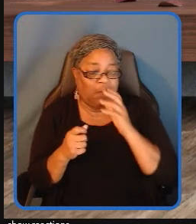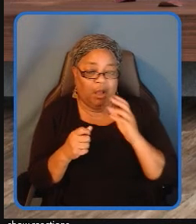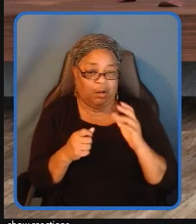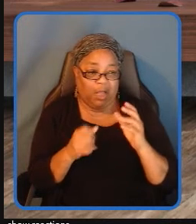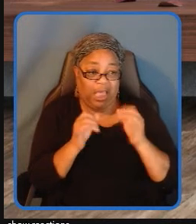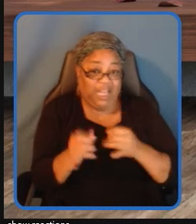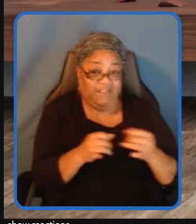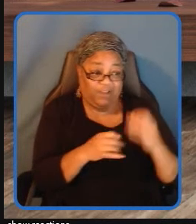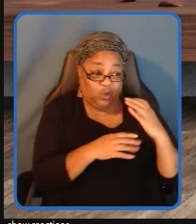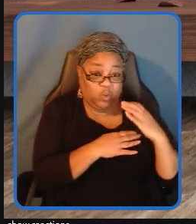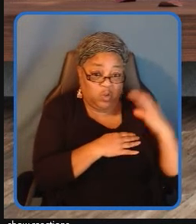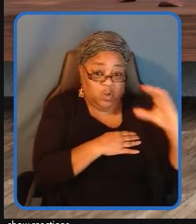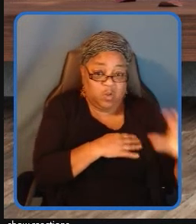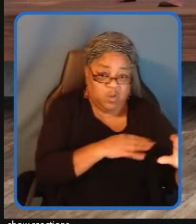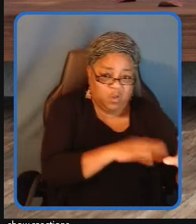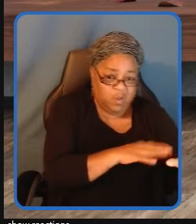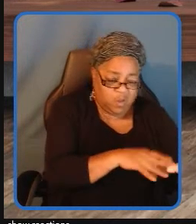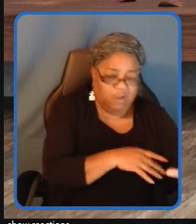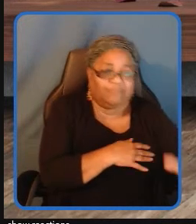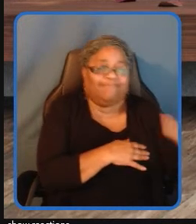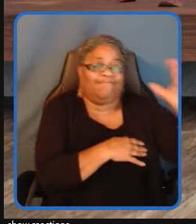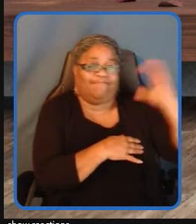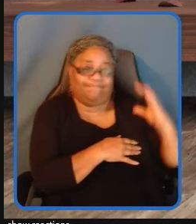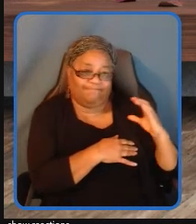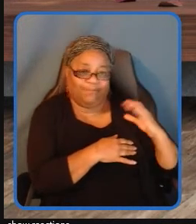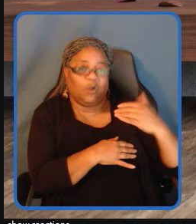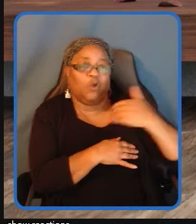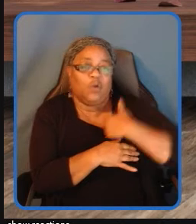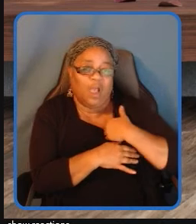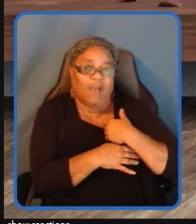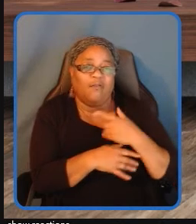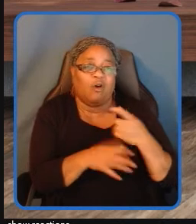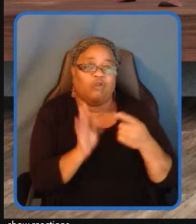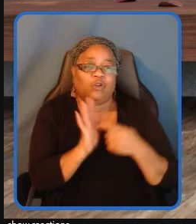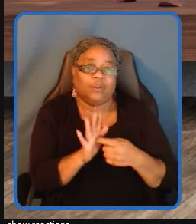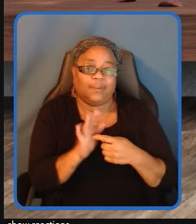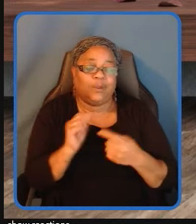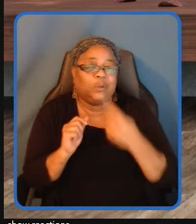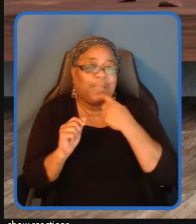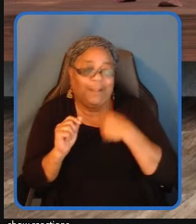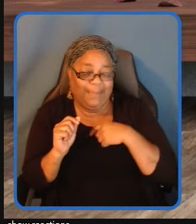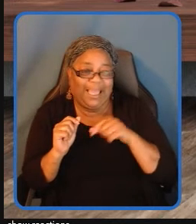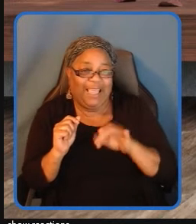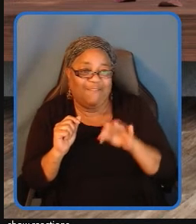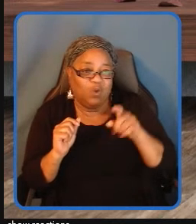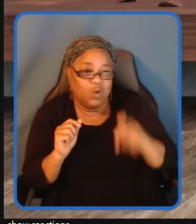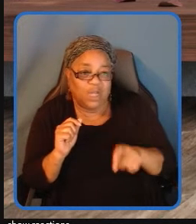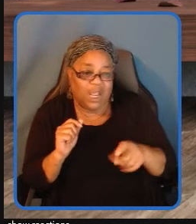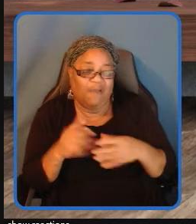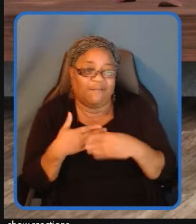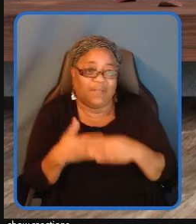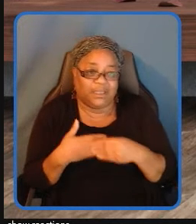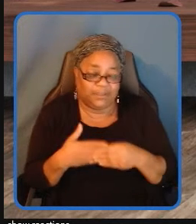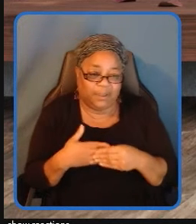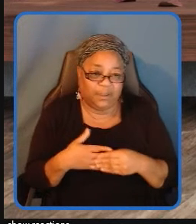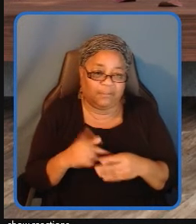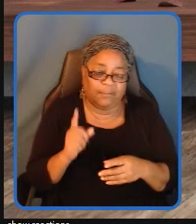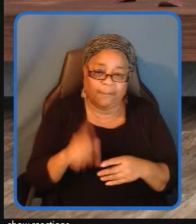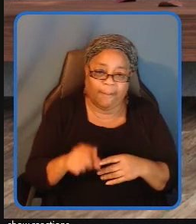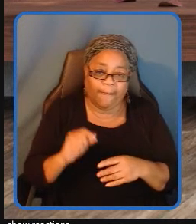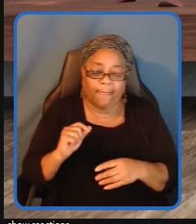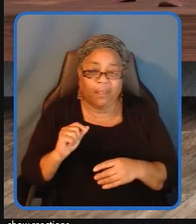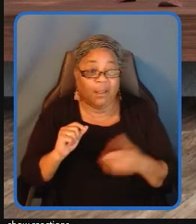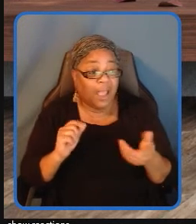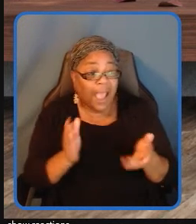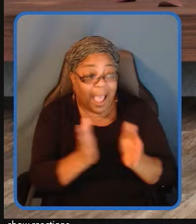the IC, the individual contributor, and saying, you have a responsibility to tell me if you need flexibility. We said, managers, why don't you go ahead and